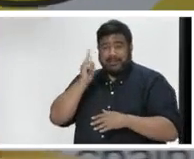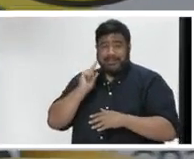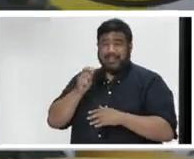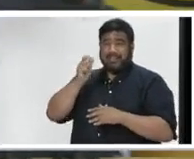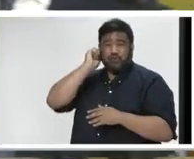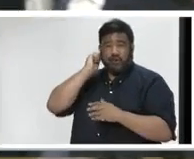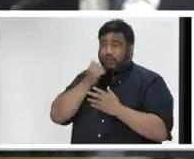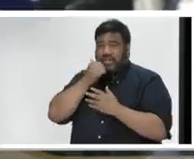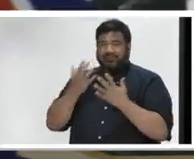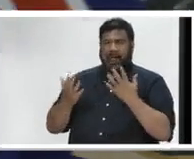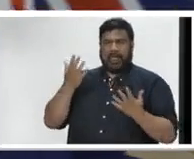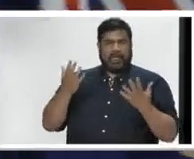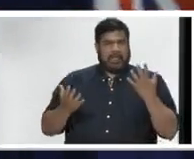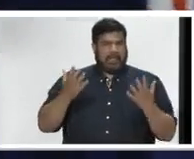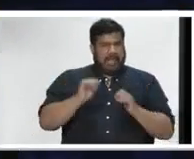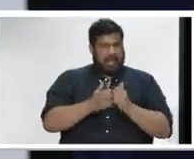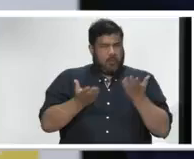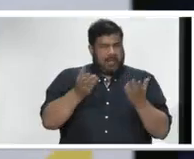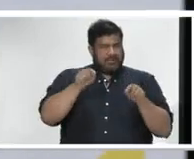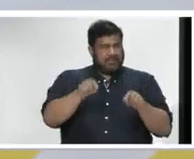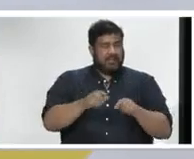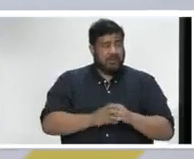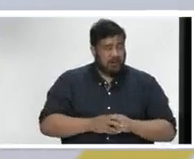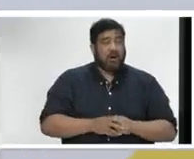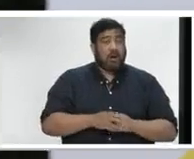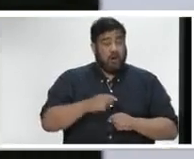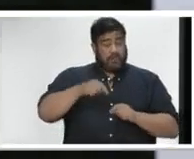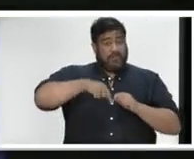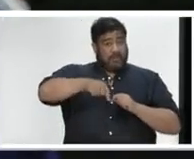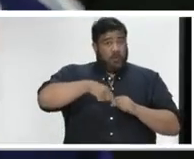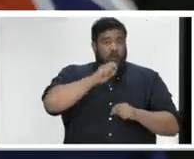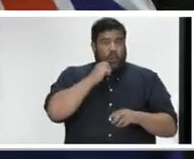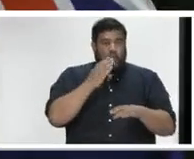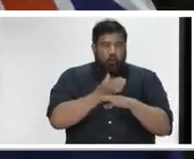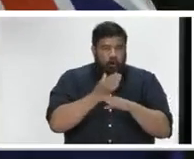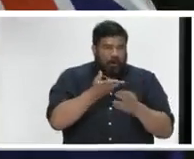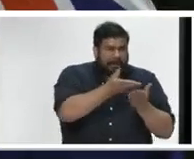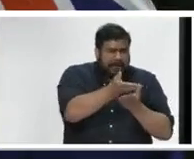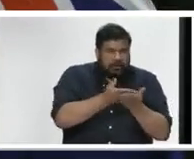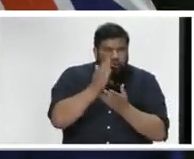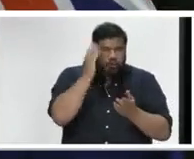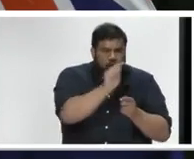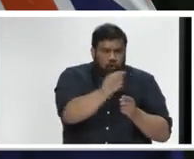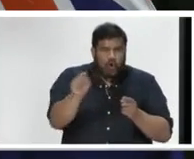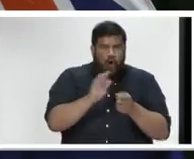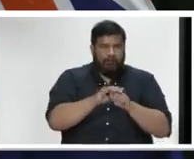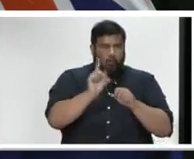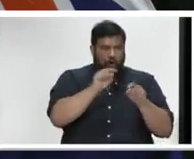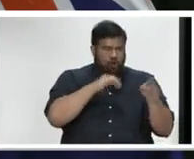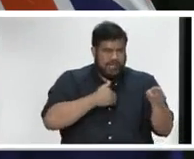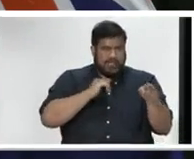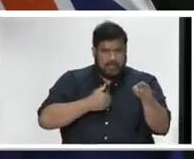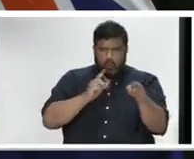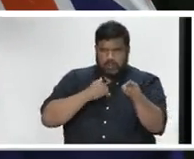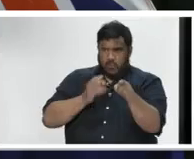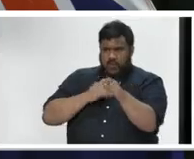So the Ministry of Education are working with schools over the coming week to deal with all of their individual needs and requirements. My key message again